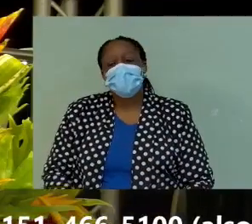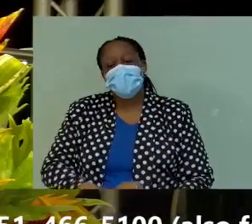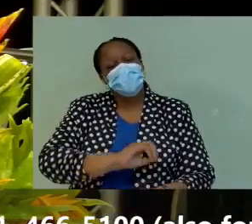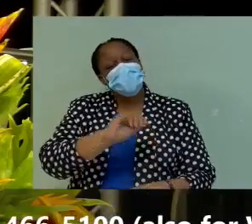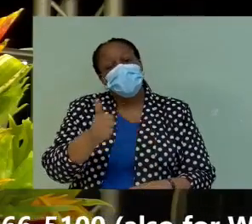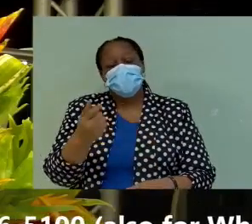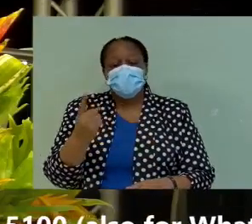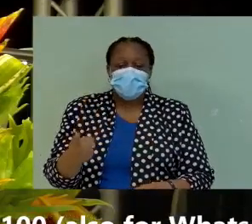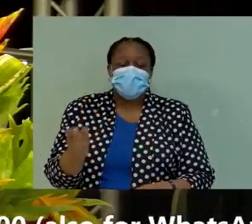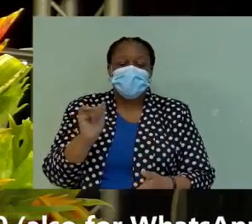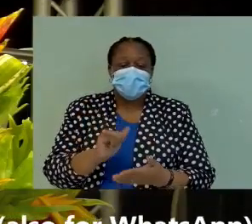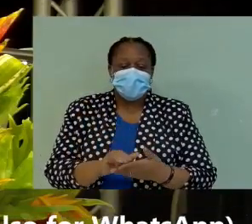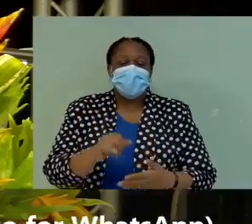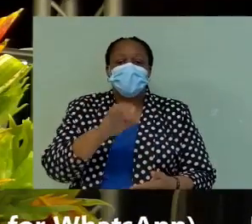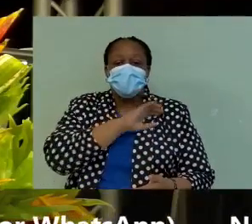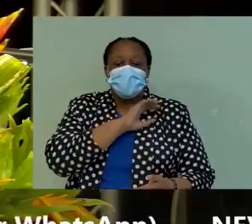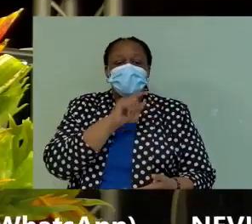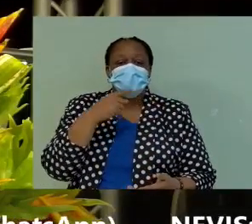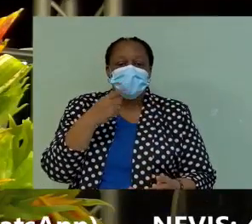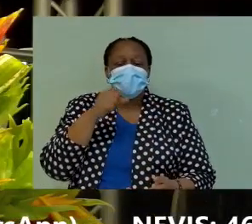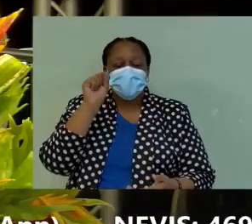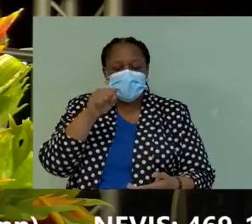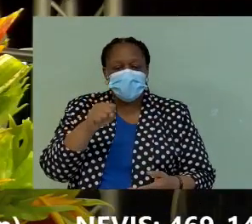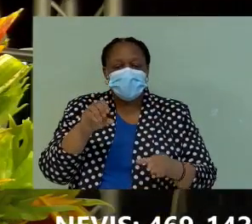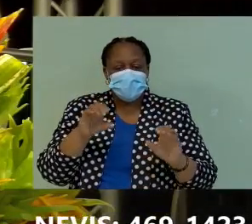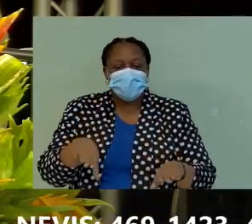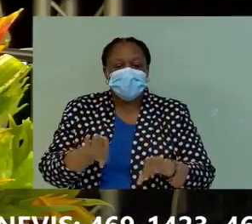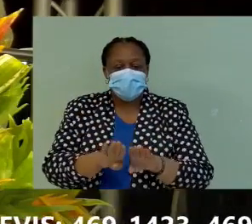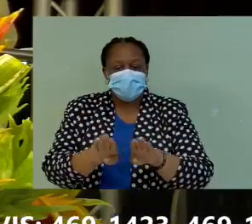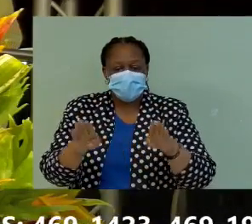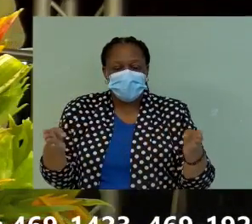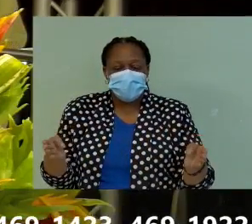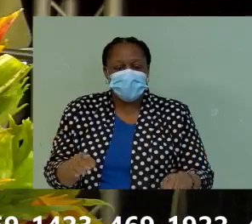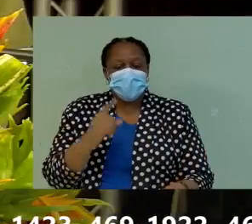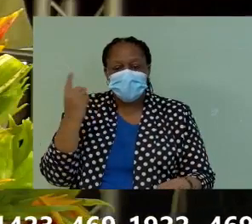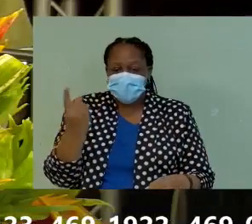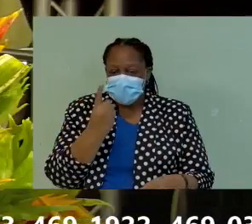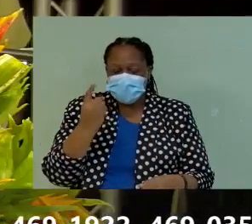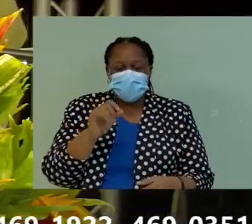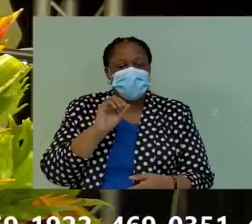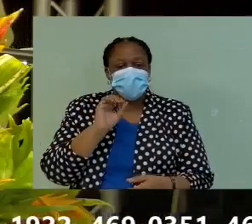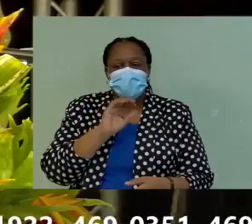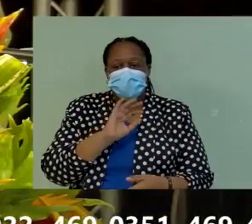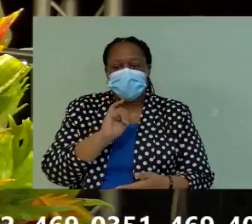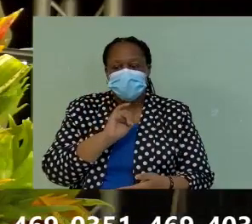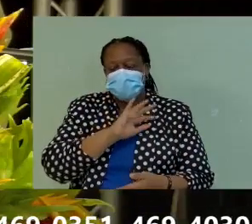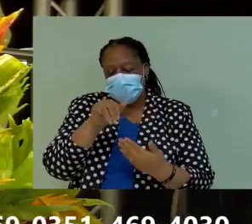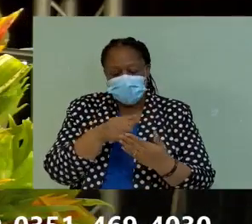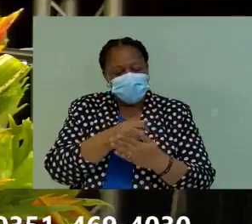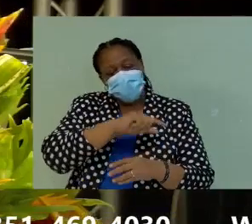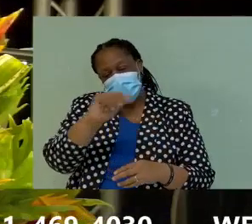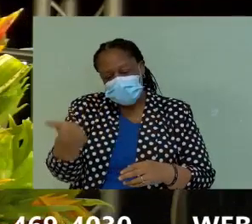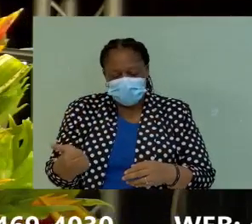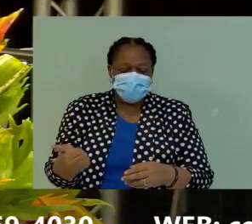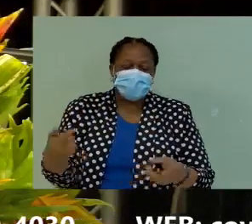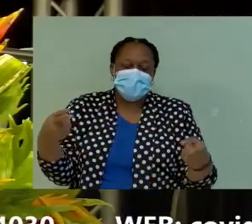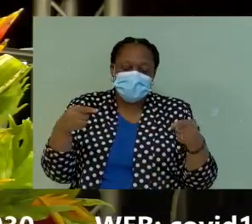Police. So during this 3-day period of lockdown, all business establishments shall remain